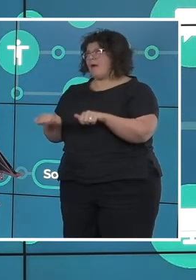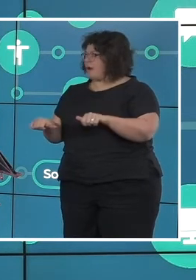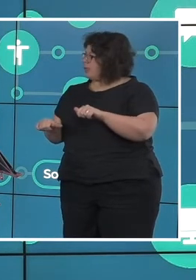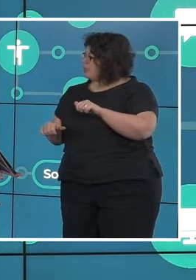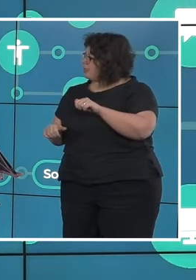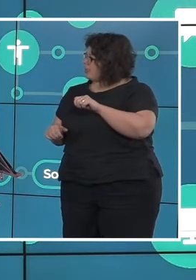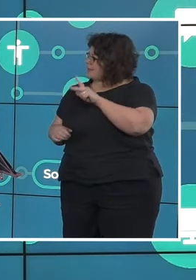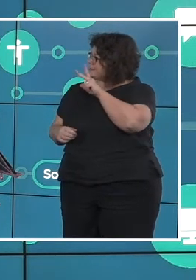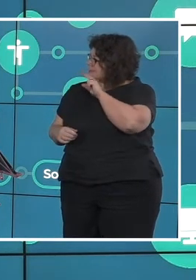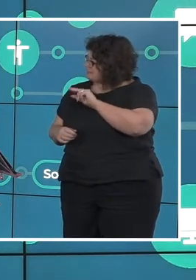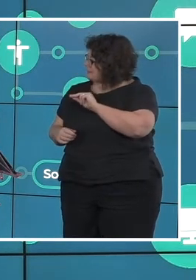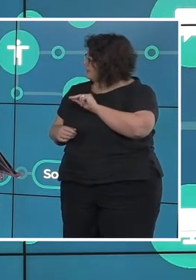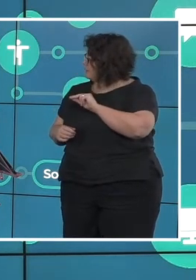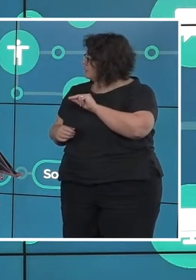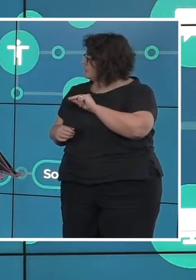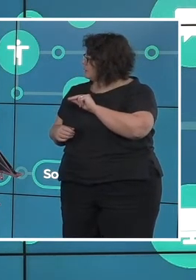these wonderful words.